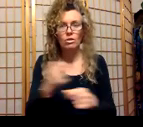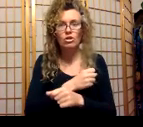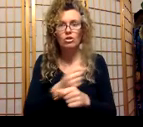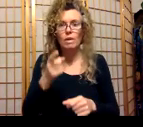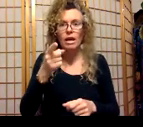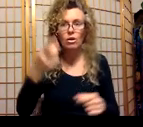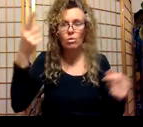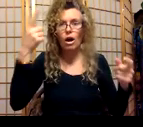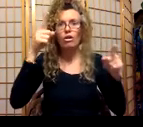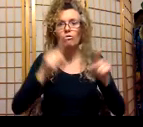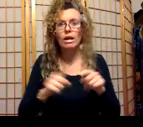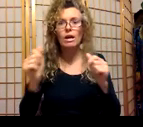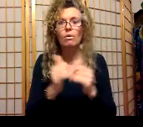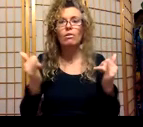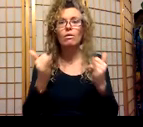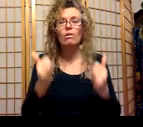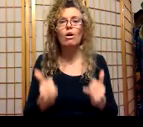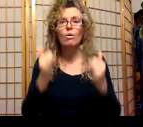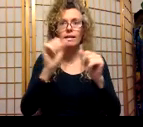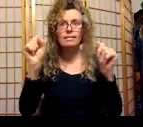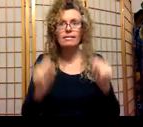make you agree with the current system.